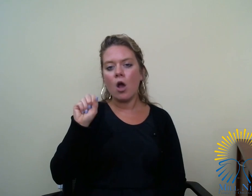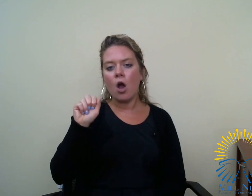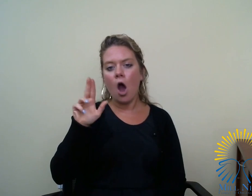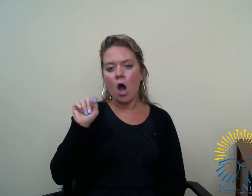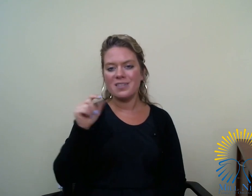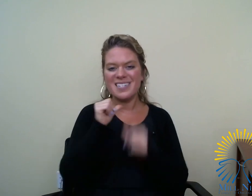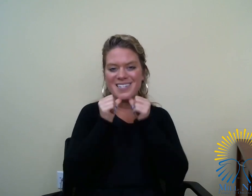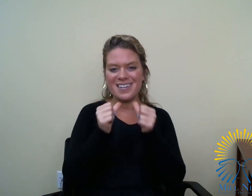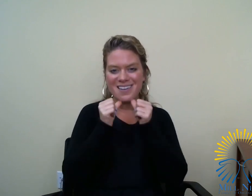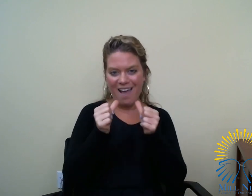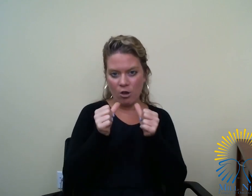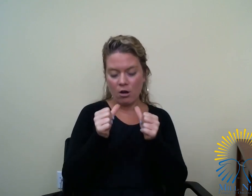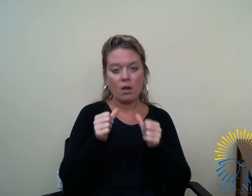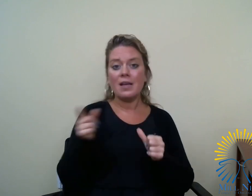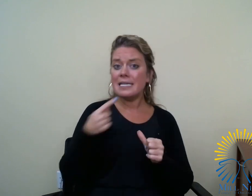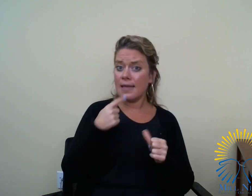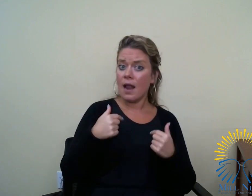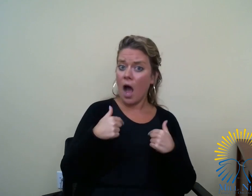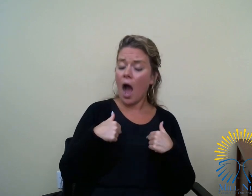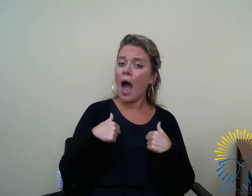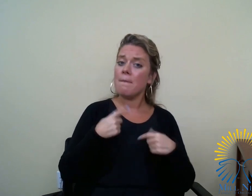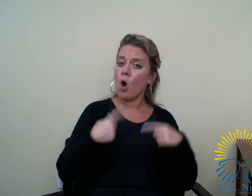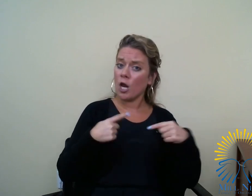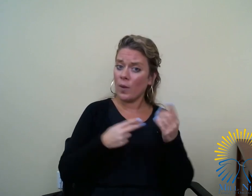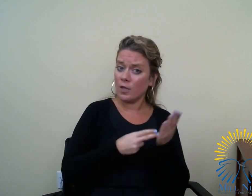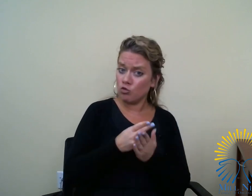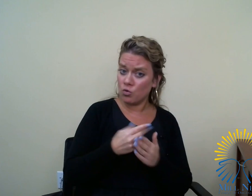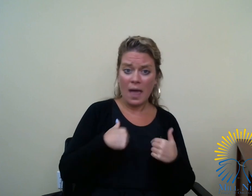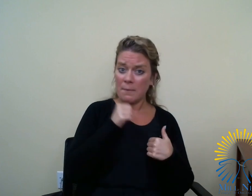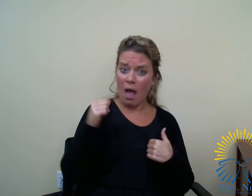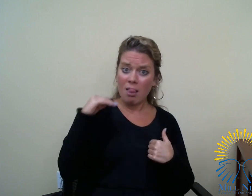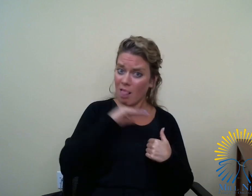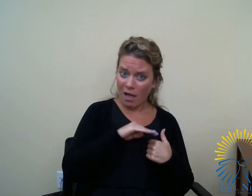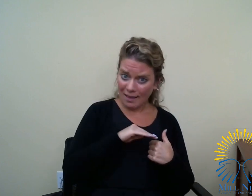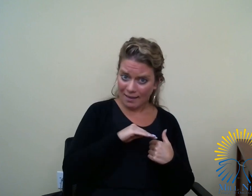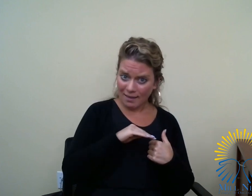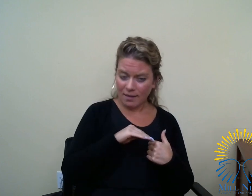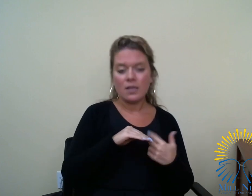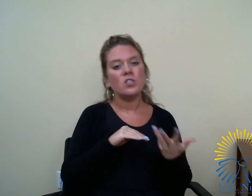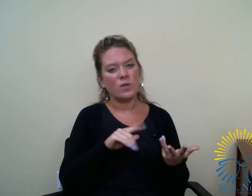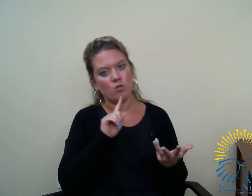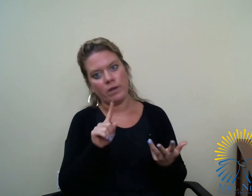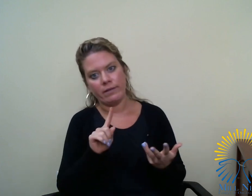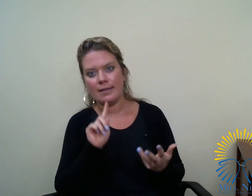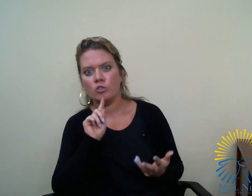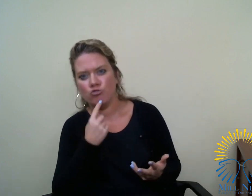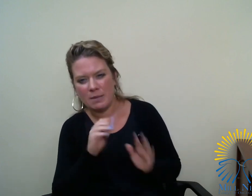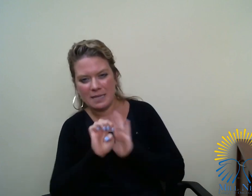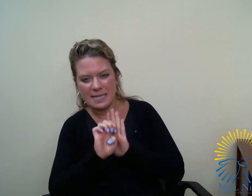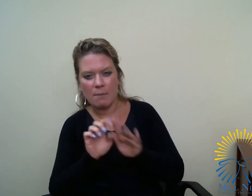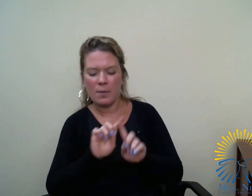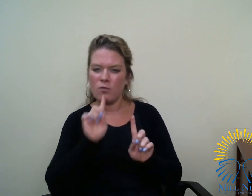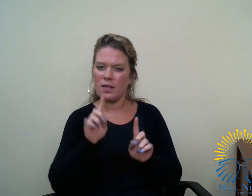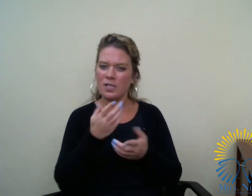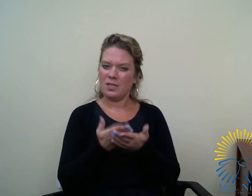that, no, I'm arguing the truth, I'm not lying. And so he, like, even though it's a really extreme example, it really demonstrates